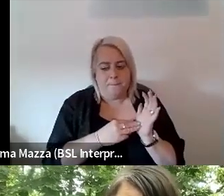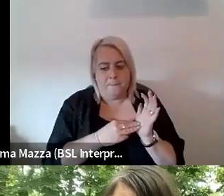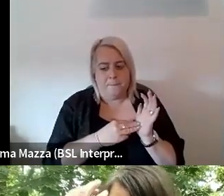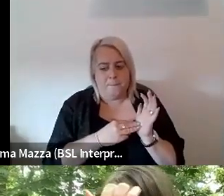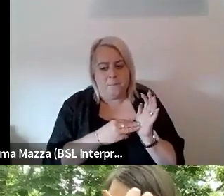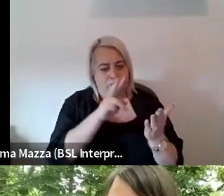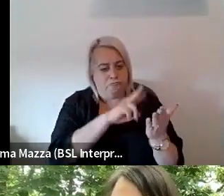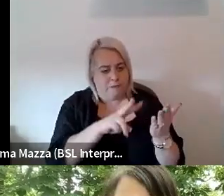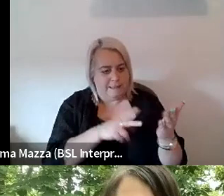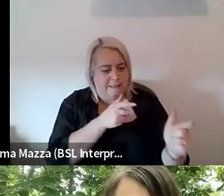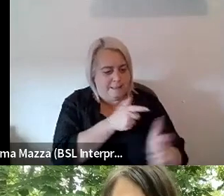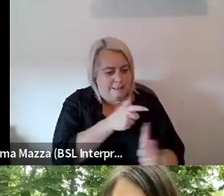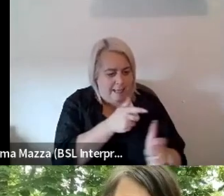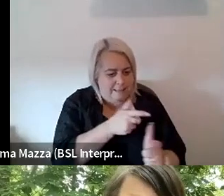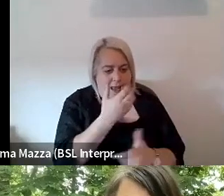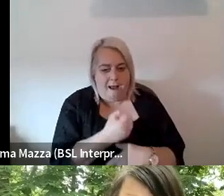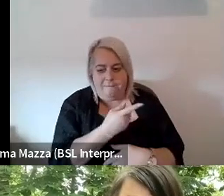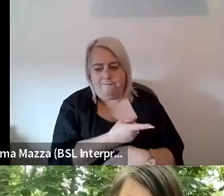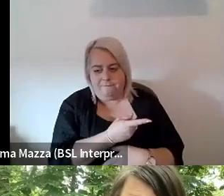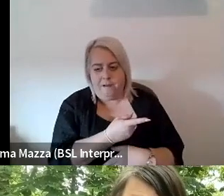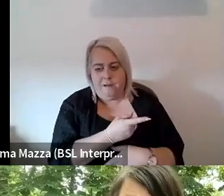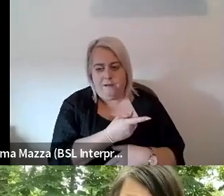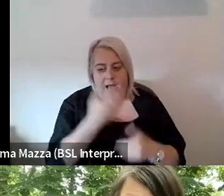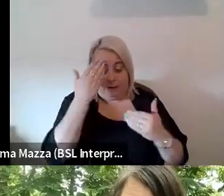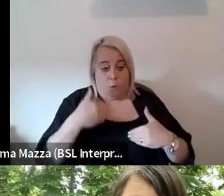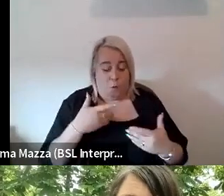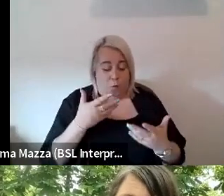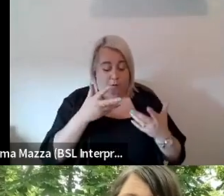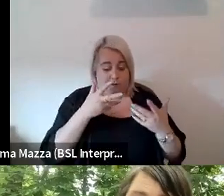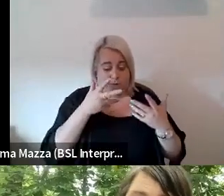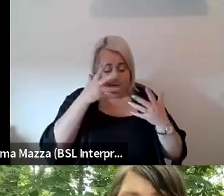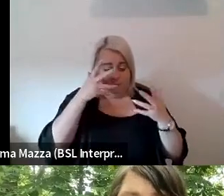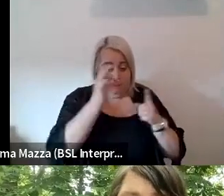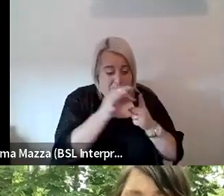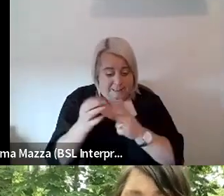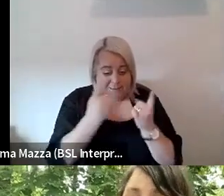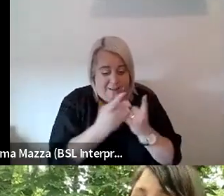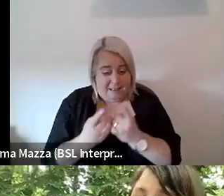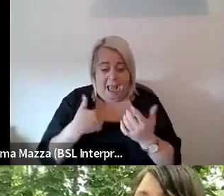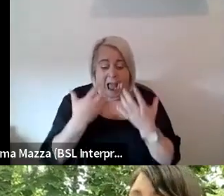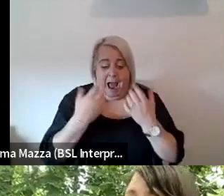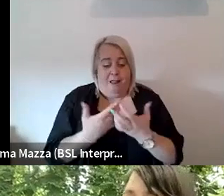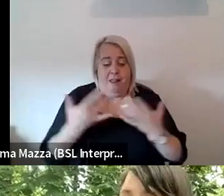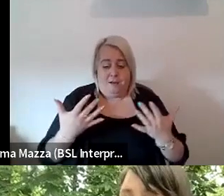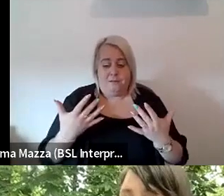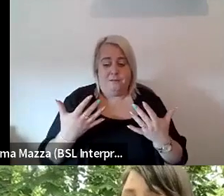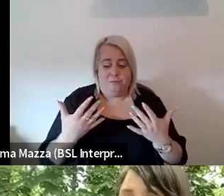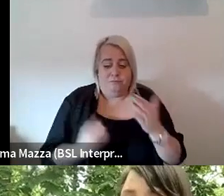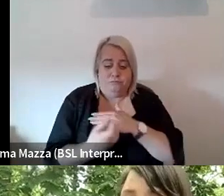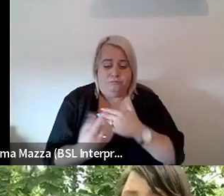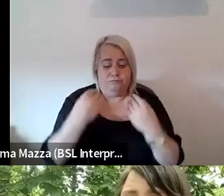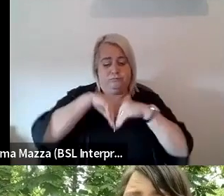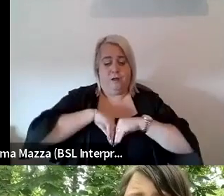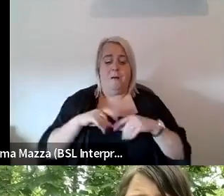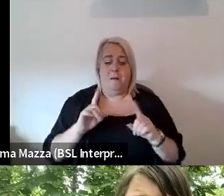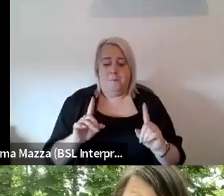reading dyslexia. I don't know what the exact names of it. I'm like, I have so many things, I quit counting. But she